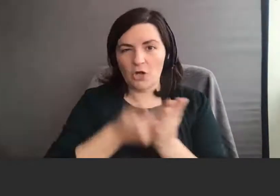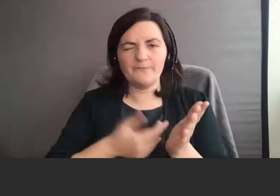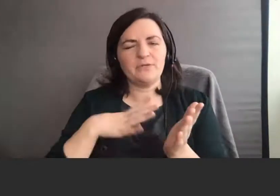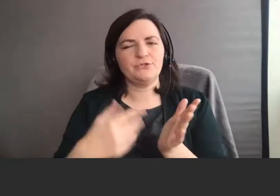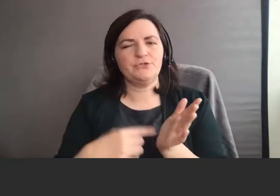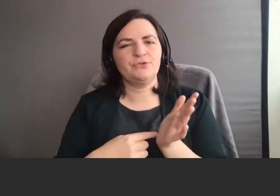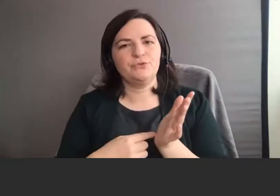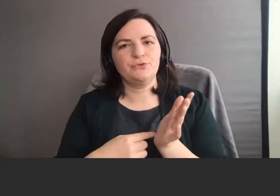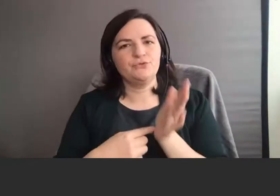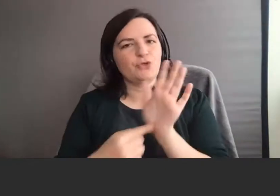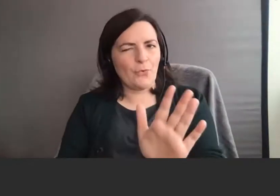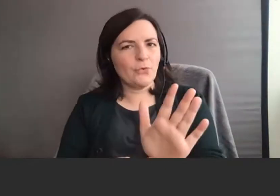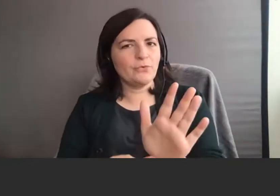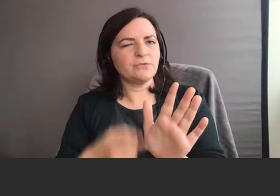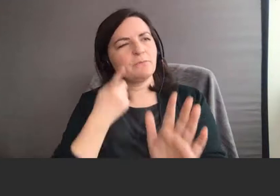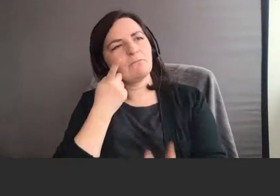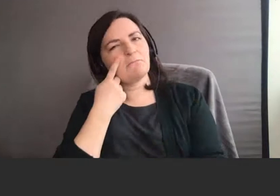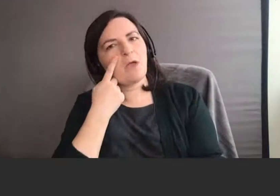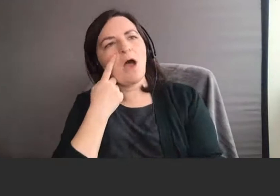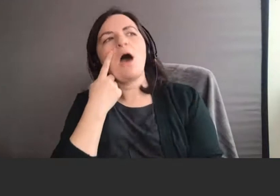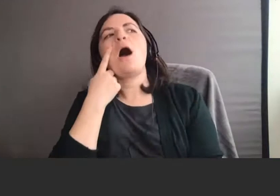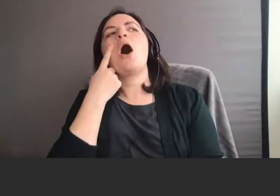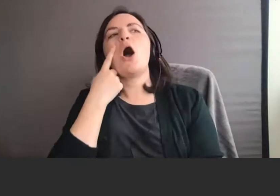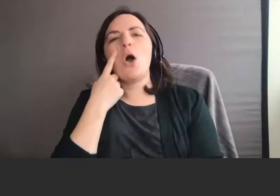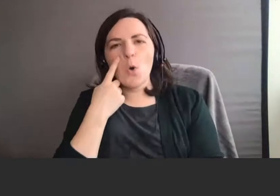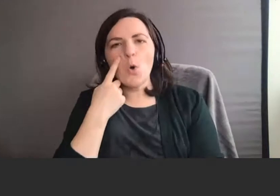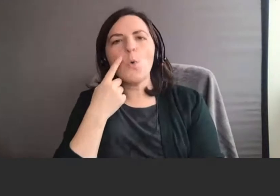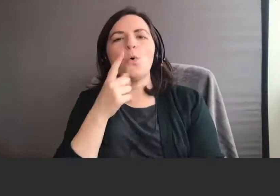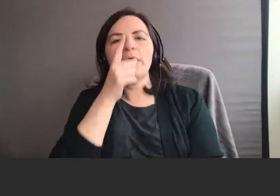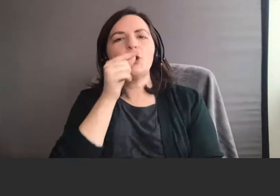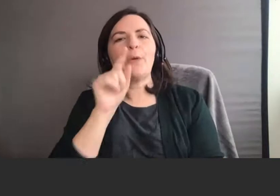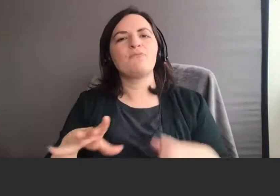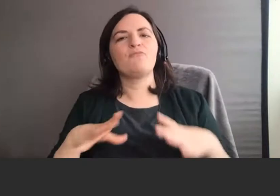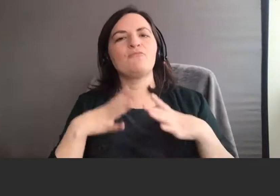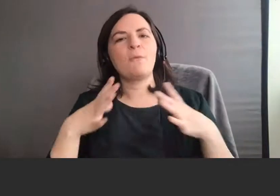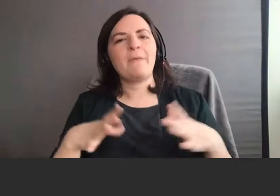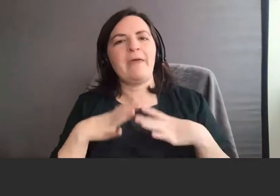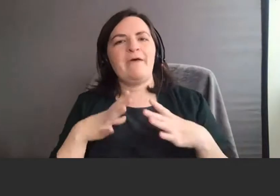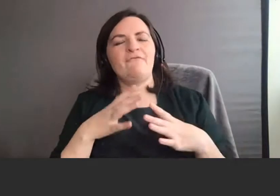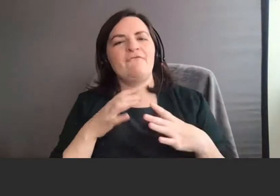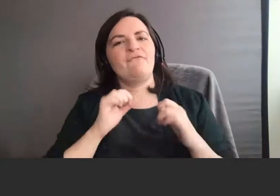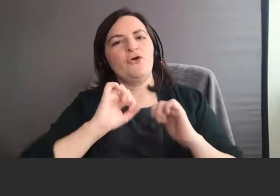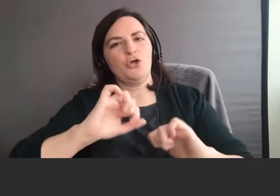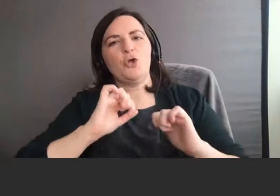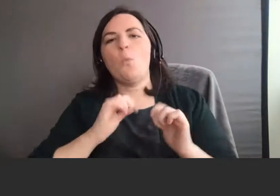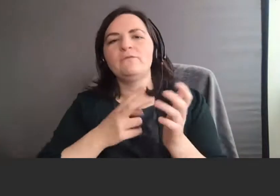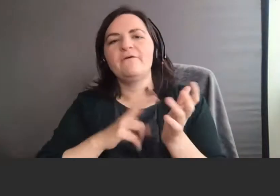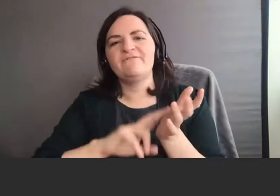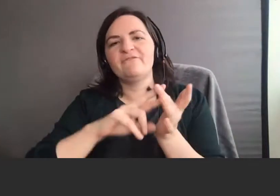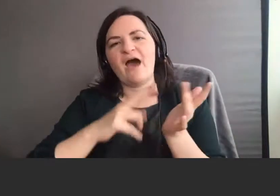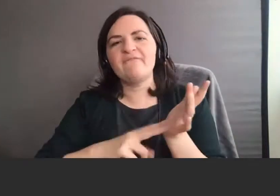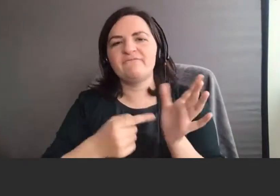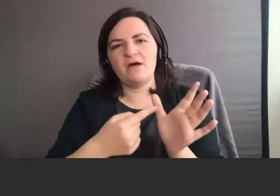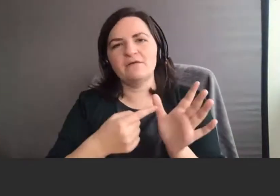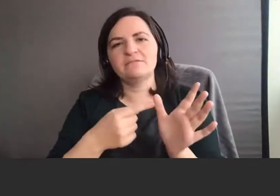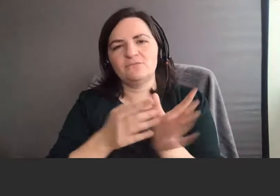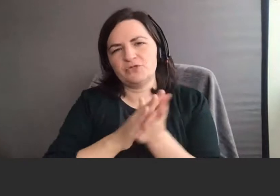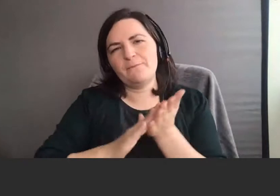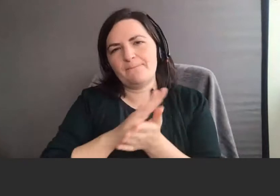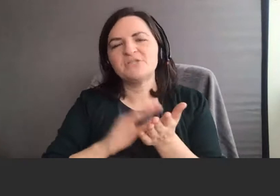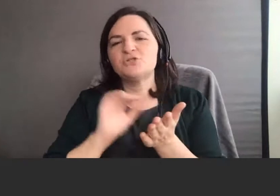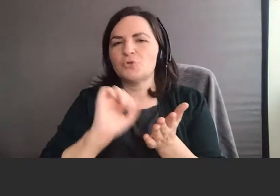like and see how that will prepare you for the meeting that you're going to have with your project